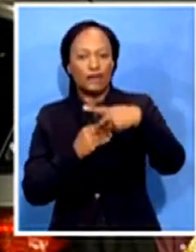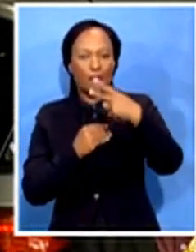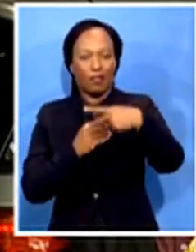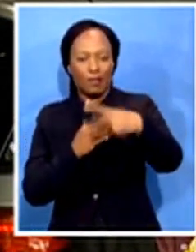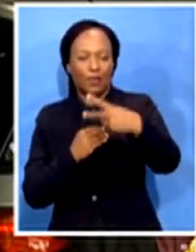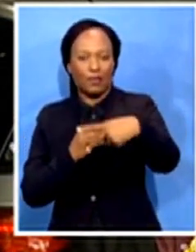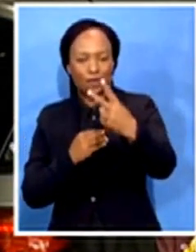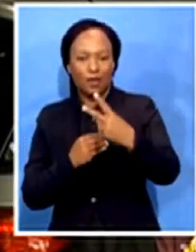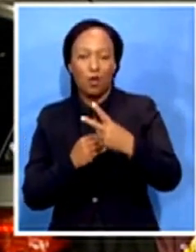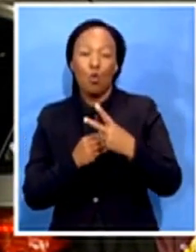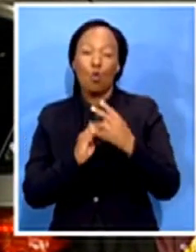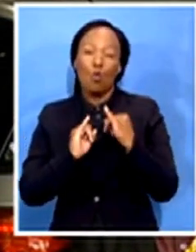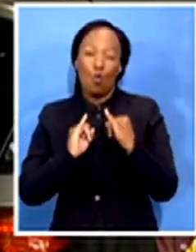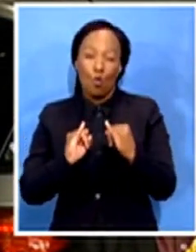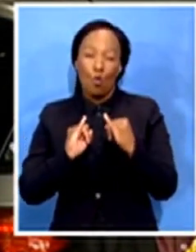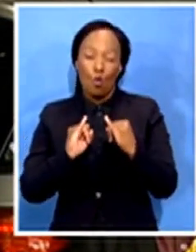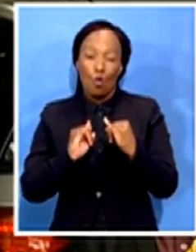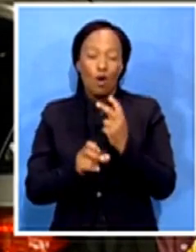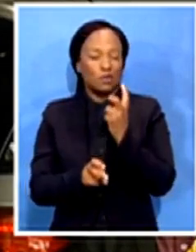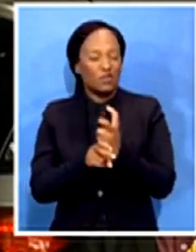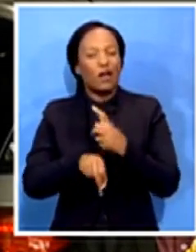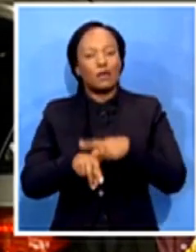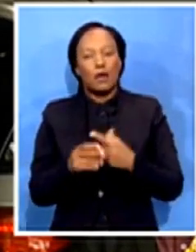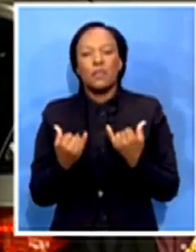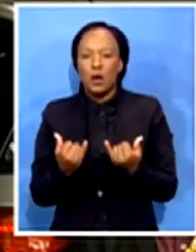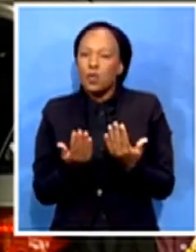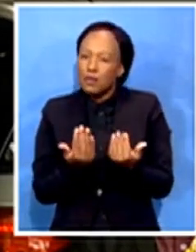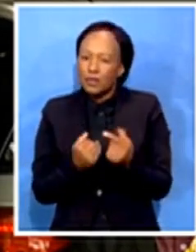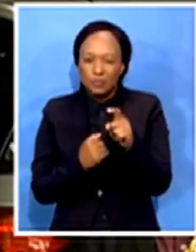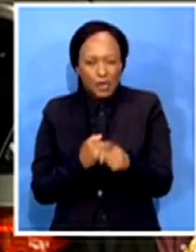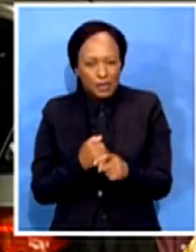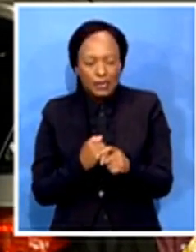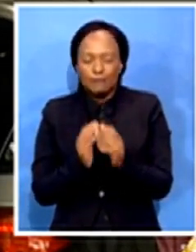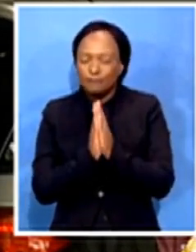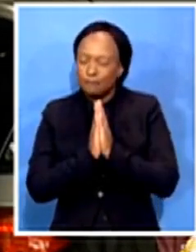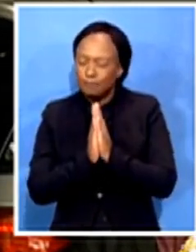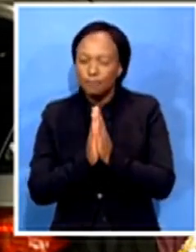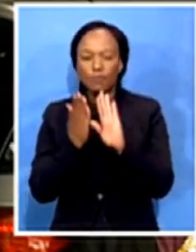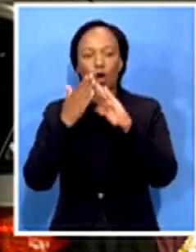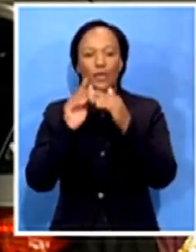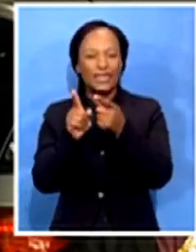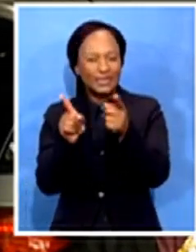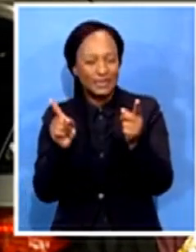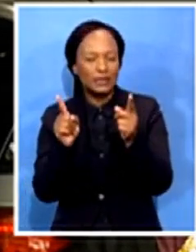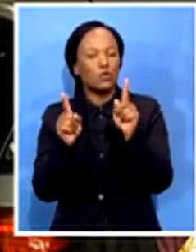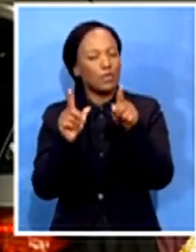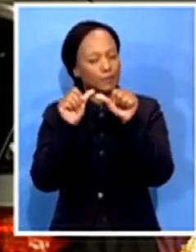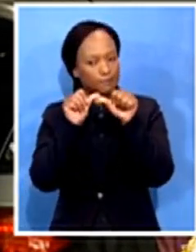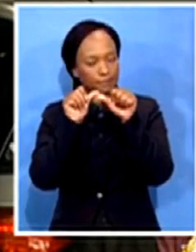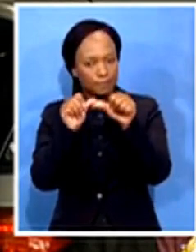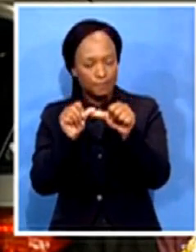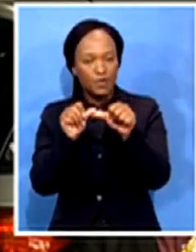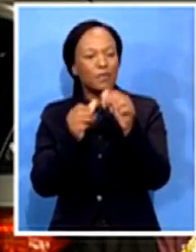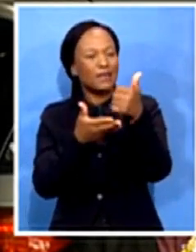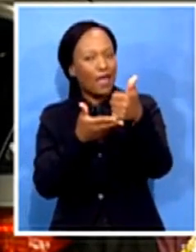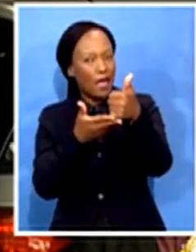that's why we are calling on citizens to continue to help us to support all these measures that